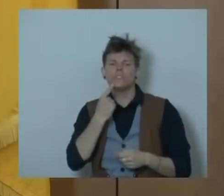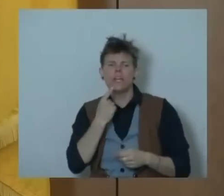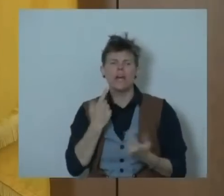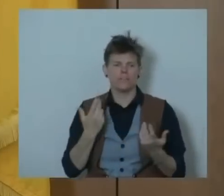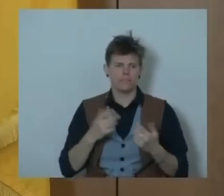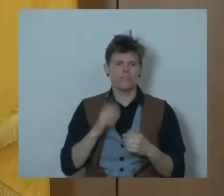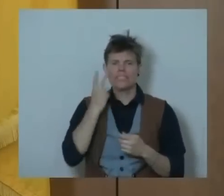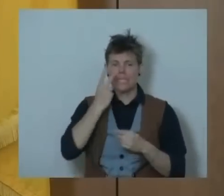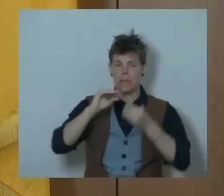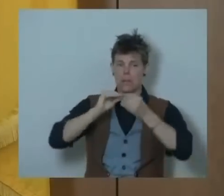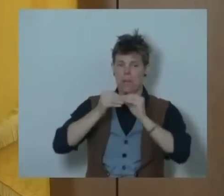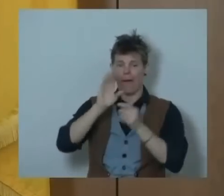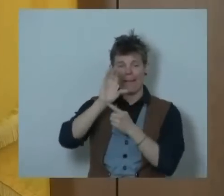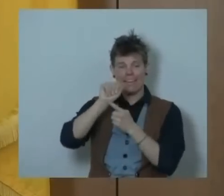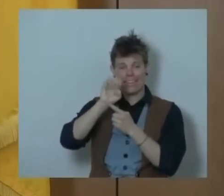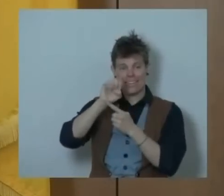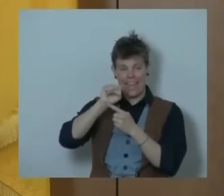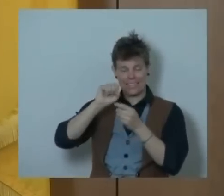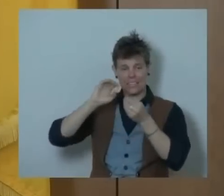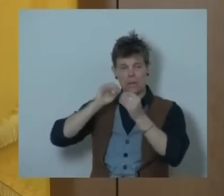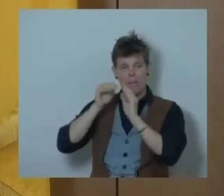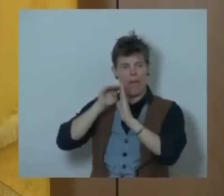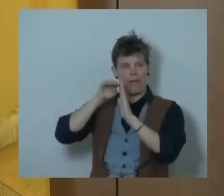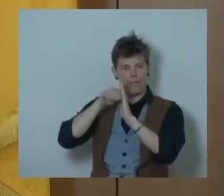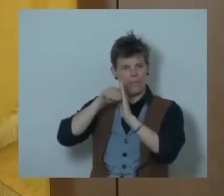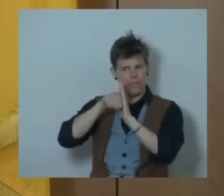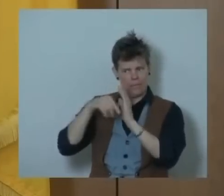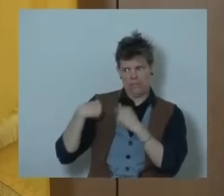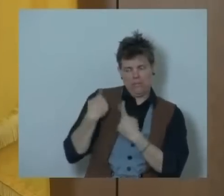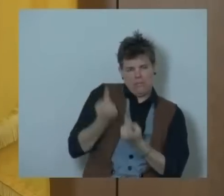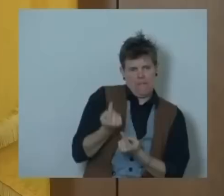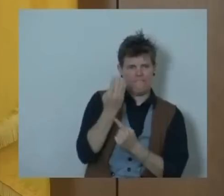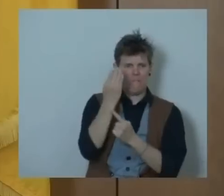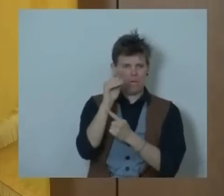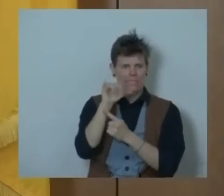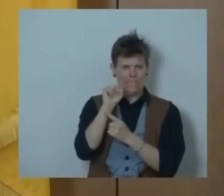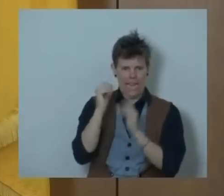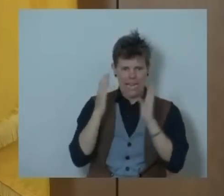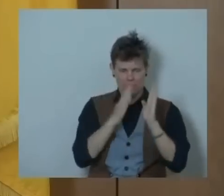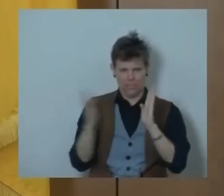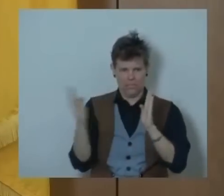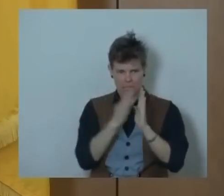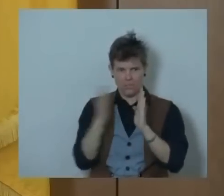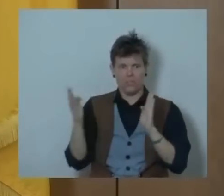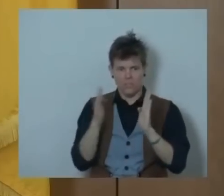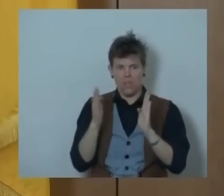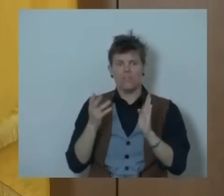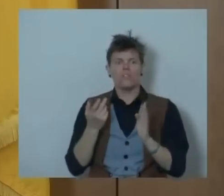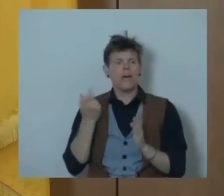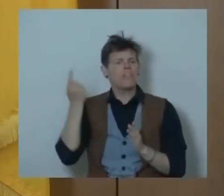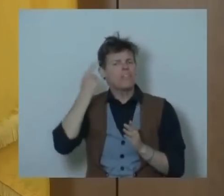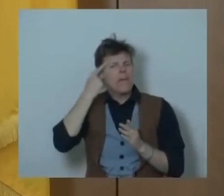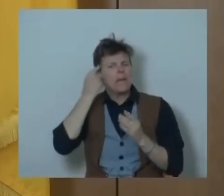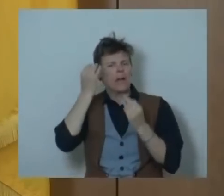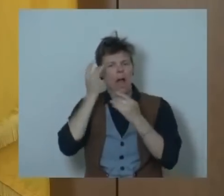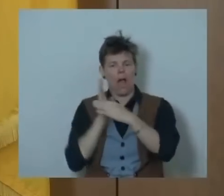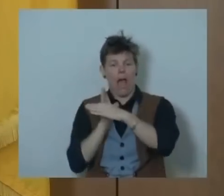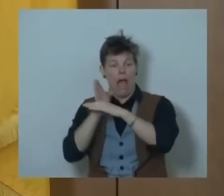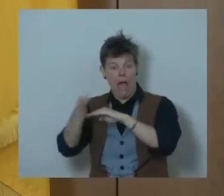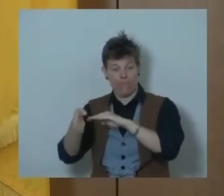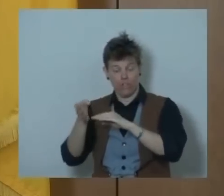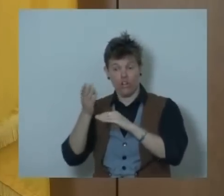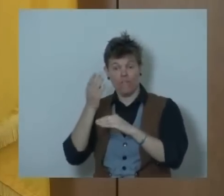over 14 days, after that, you should start to think about economic recovery, which means opening